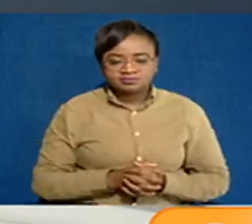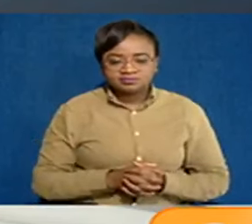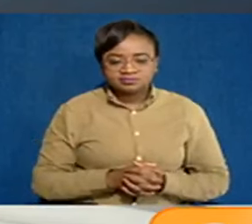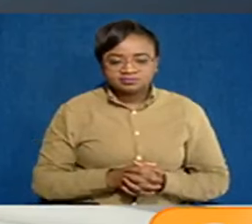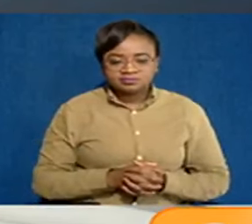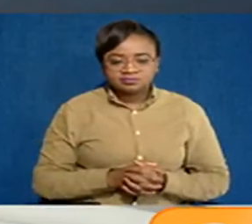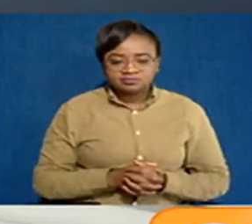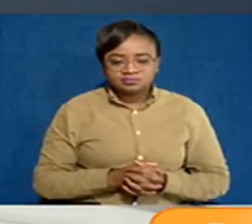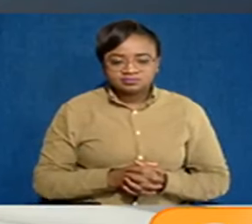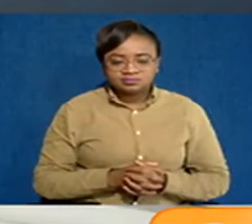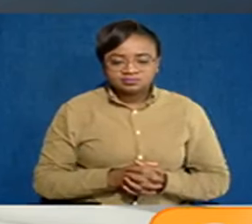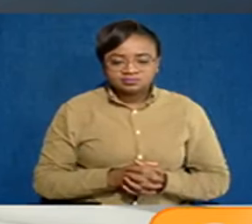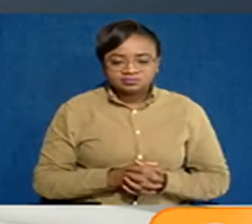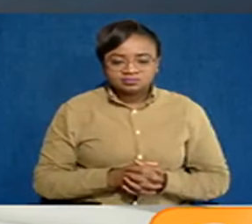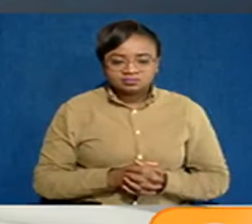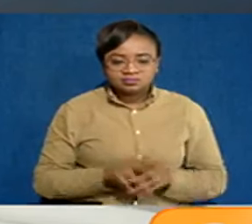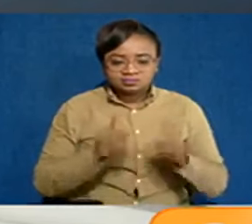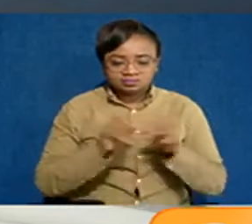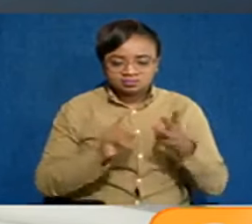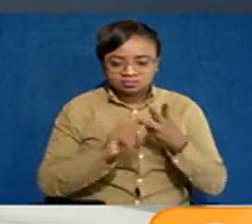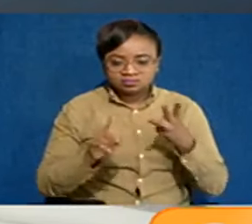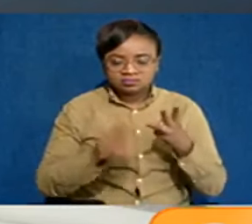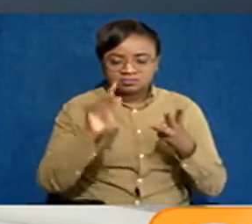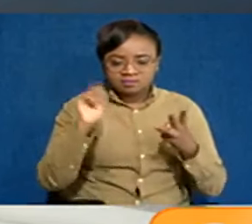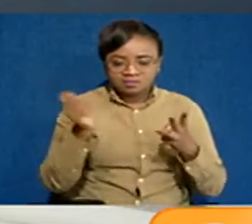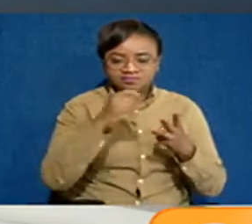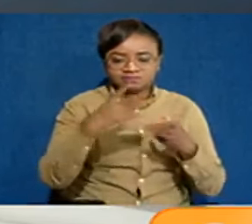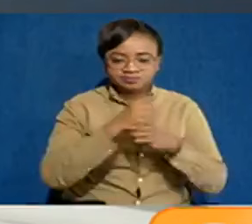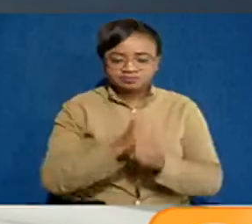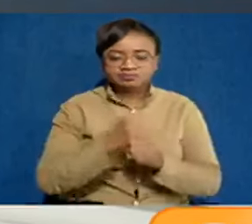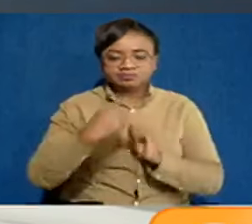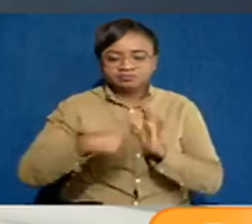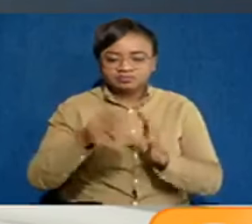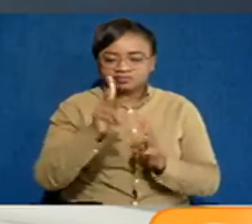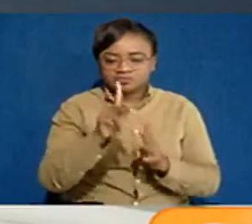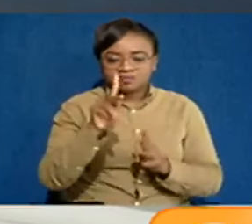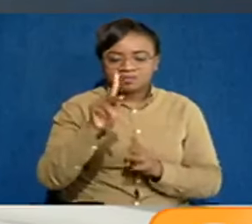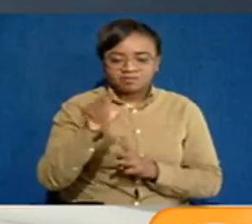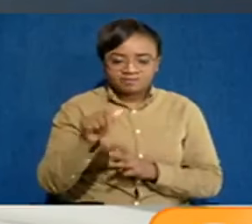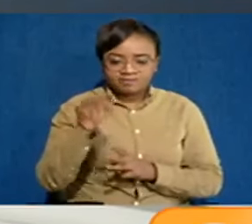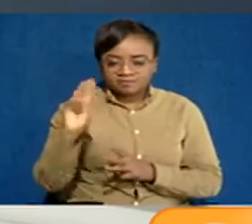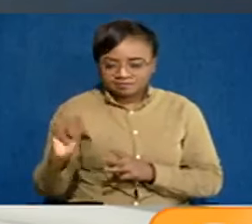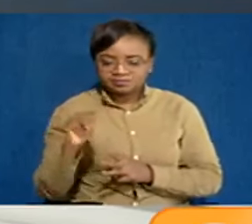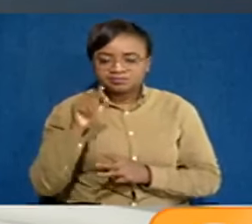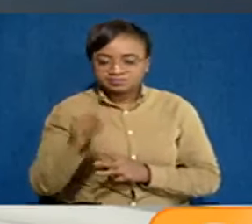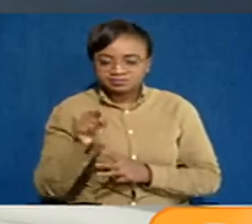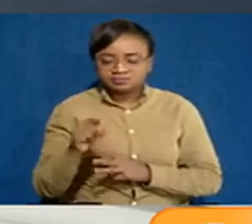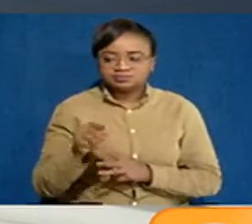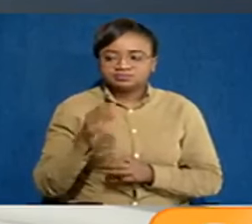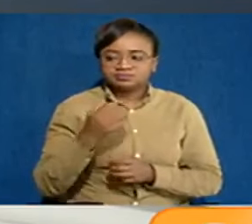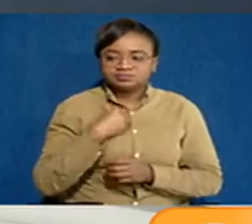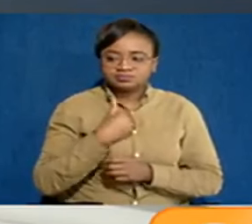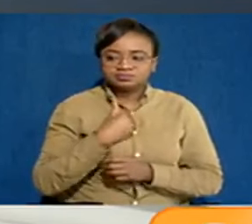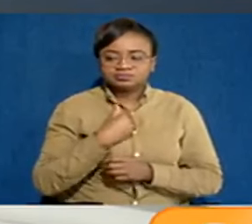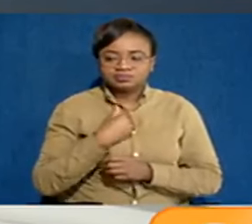the KNCCI, and the Kenya Association of Manufacturers, KAM, has provided a